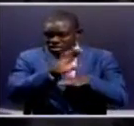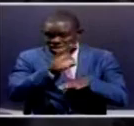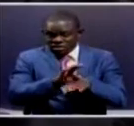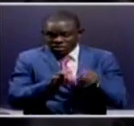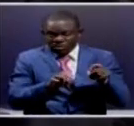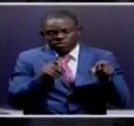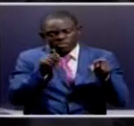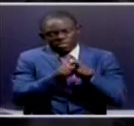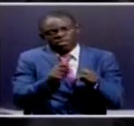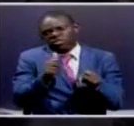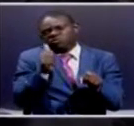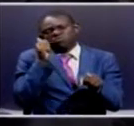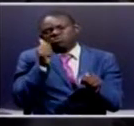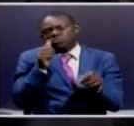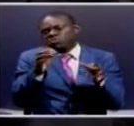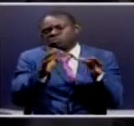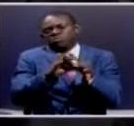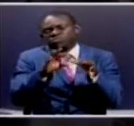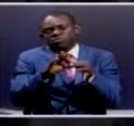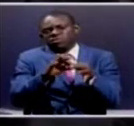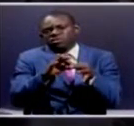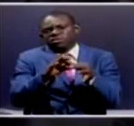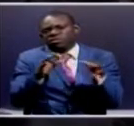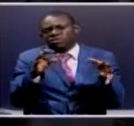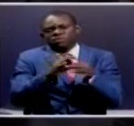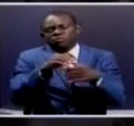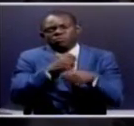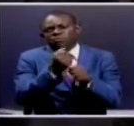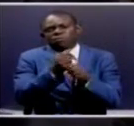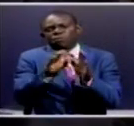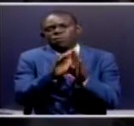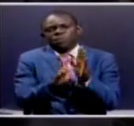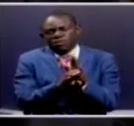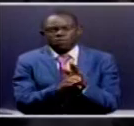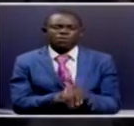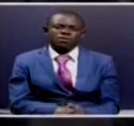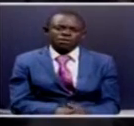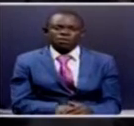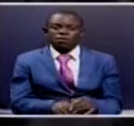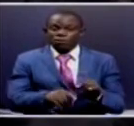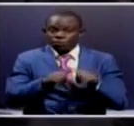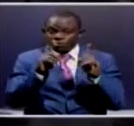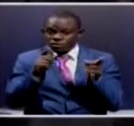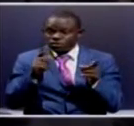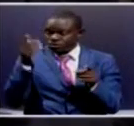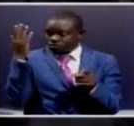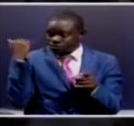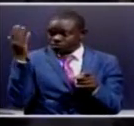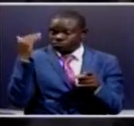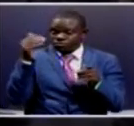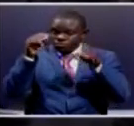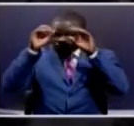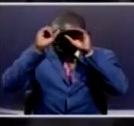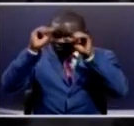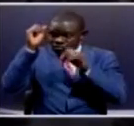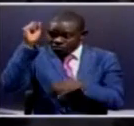Michael Sata viewed the Catholic Church as one of his major constituencies, he had to